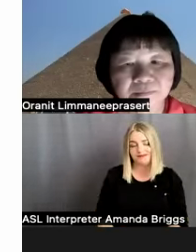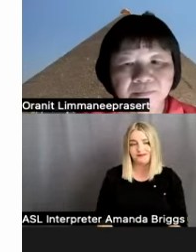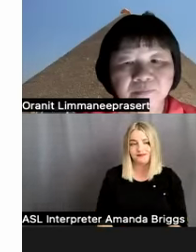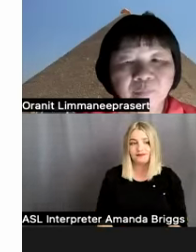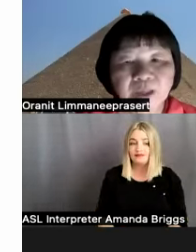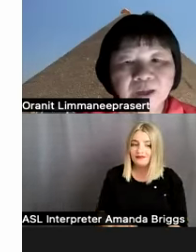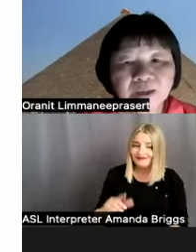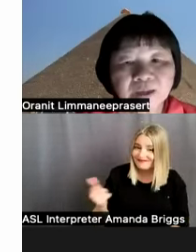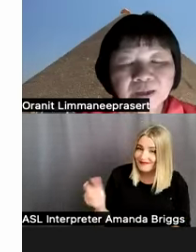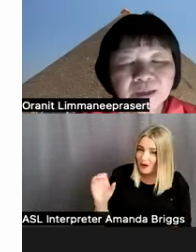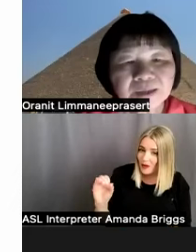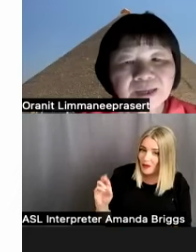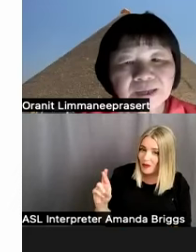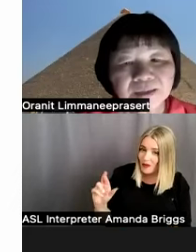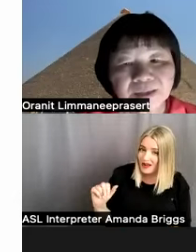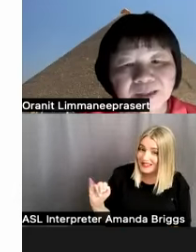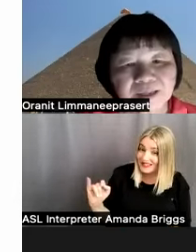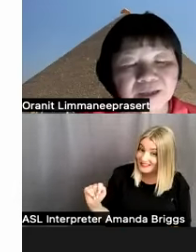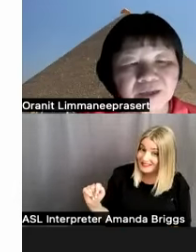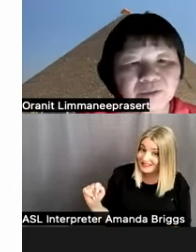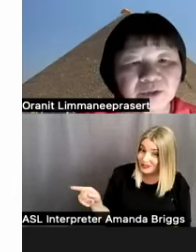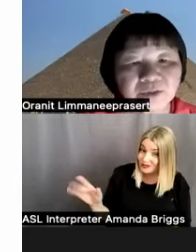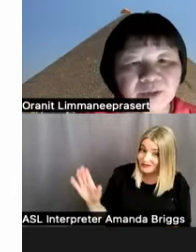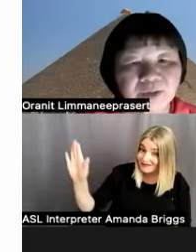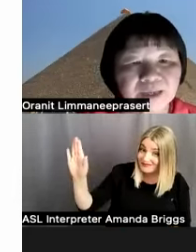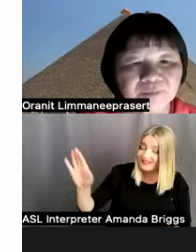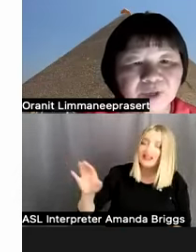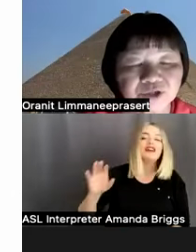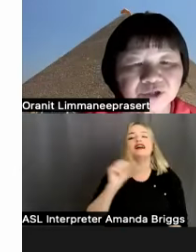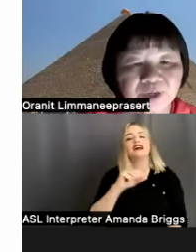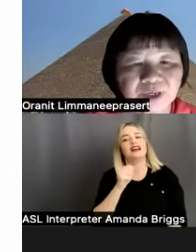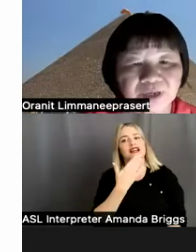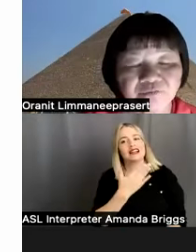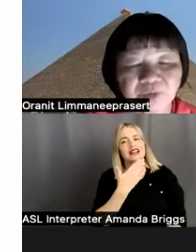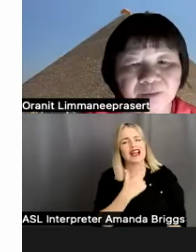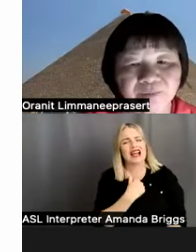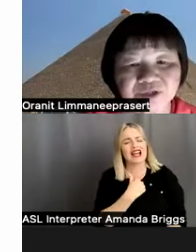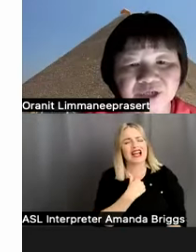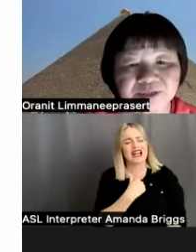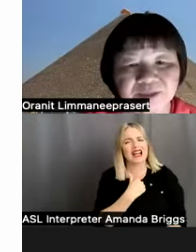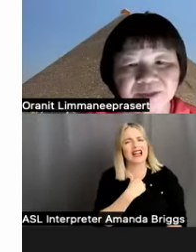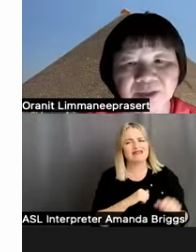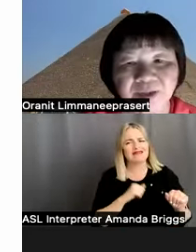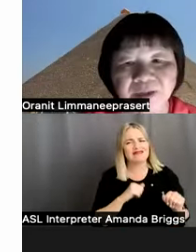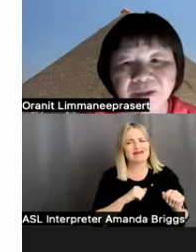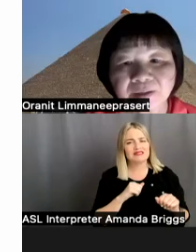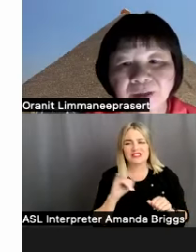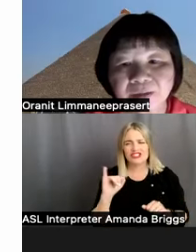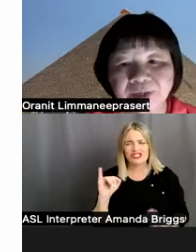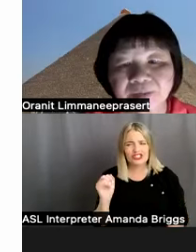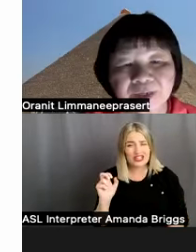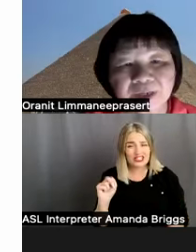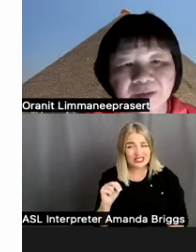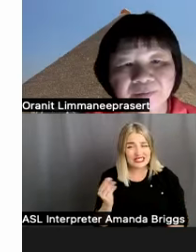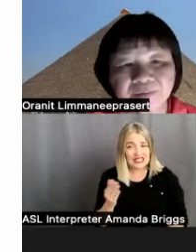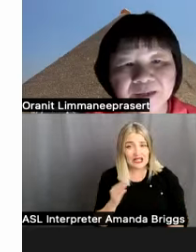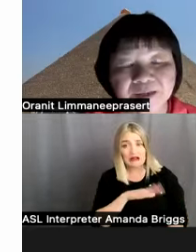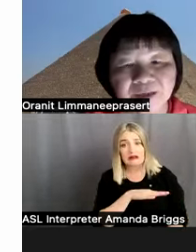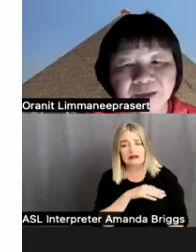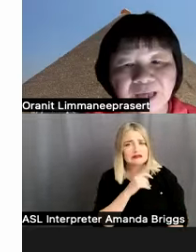Ornit, did you have your hand up? Yes. Yeah, thank you. You know, I'm not sure if Jason's here, but I